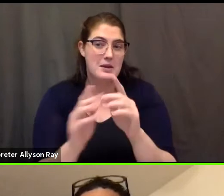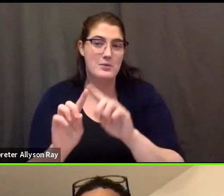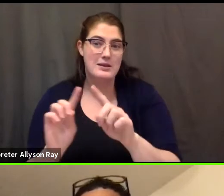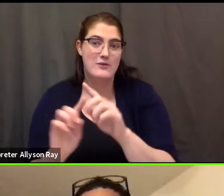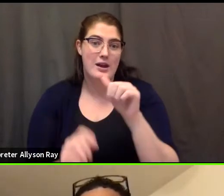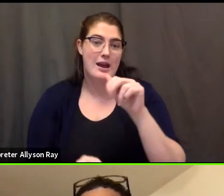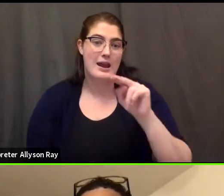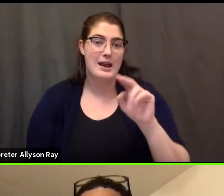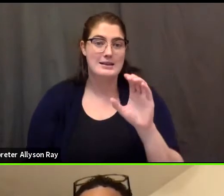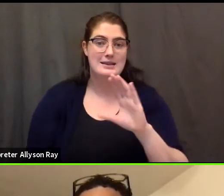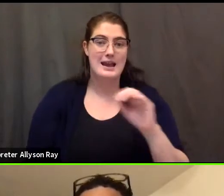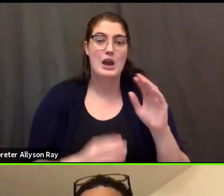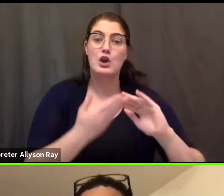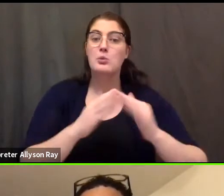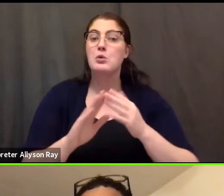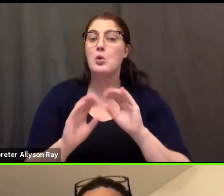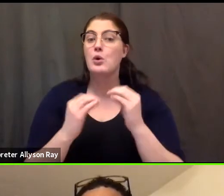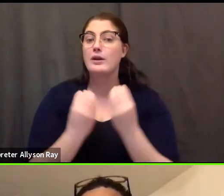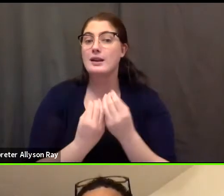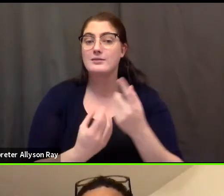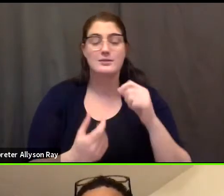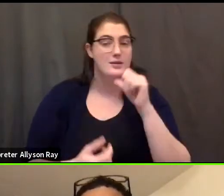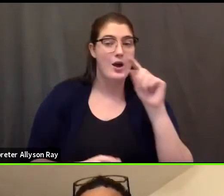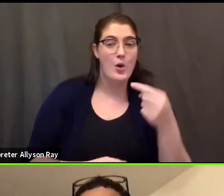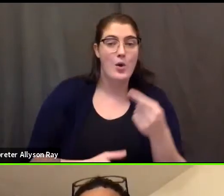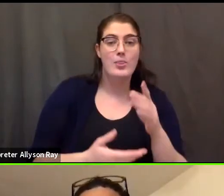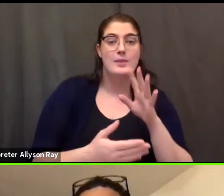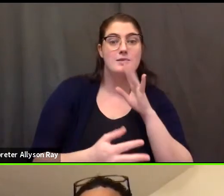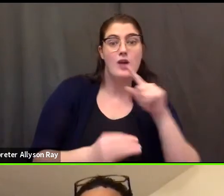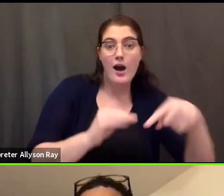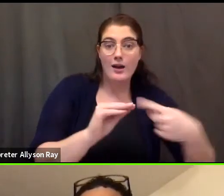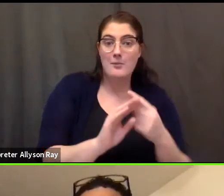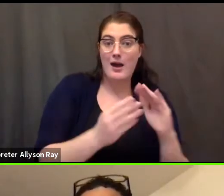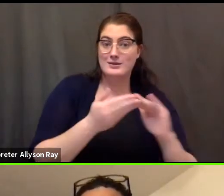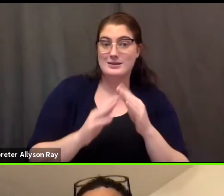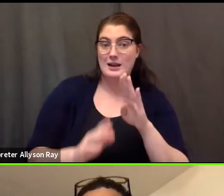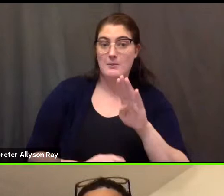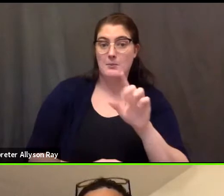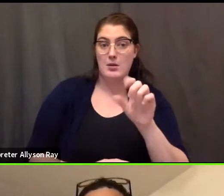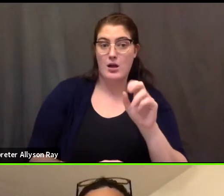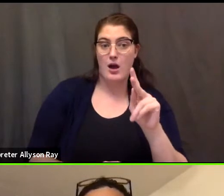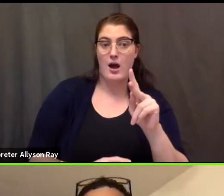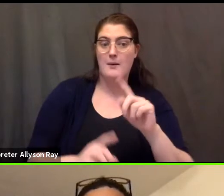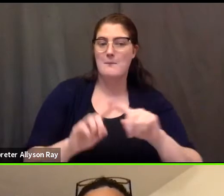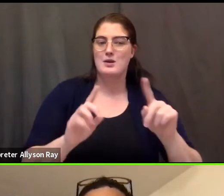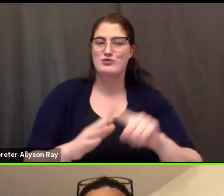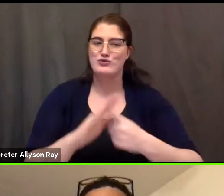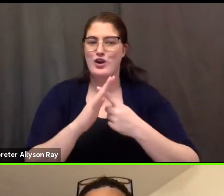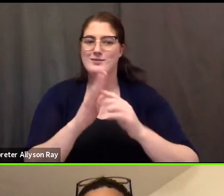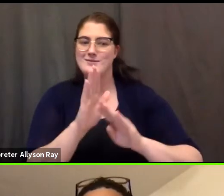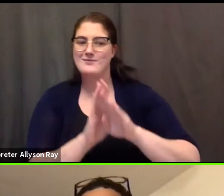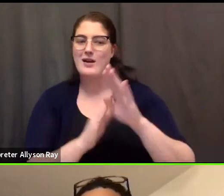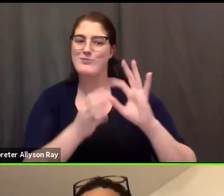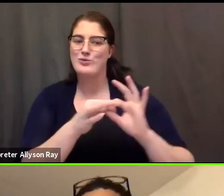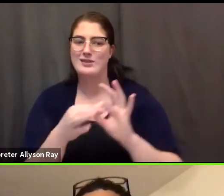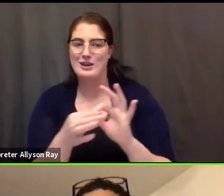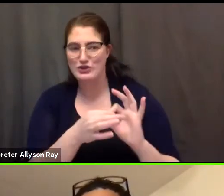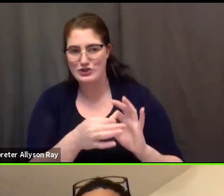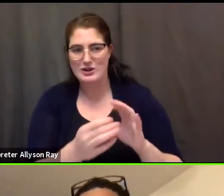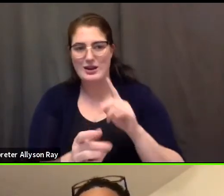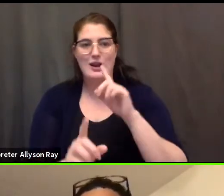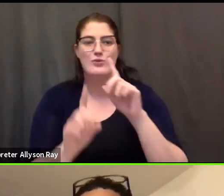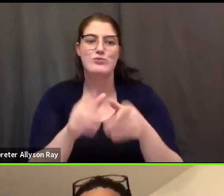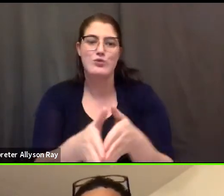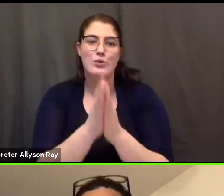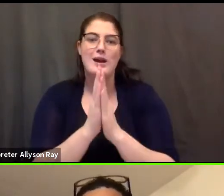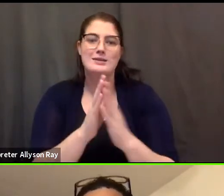community organizations to not only talk about City Block, but also develop relationships and requesting additional